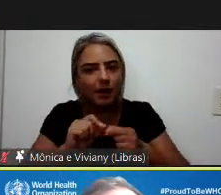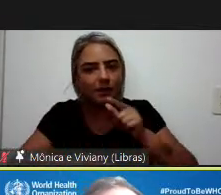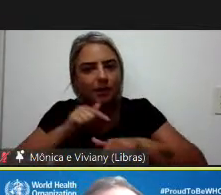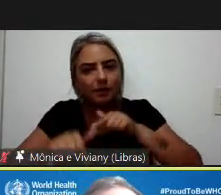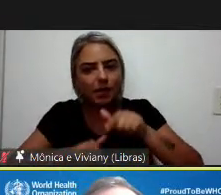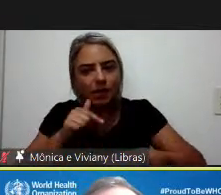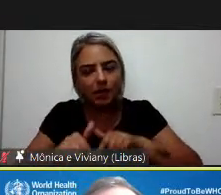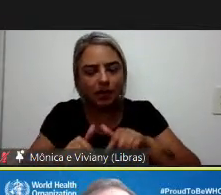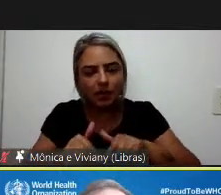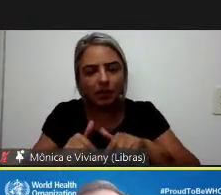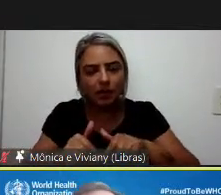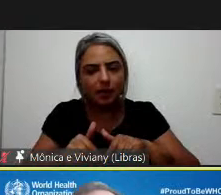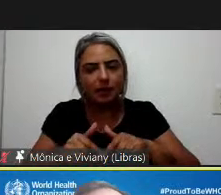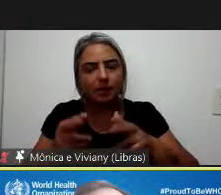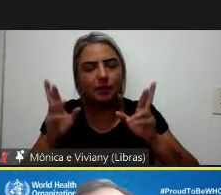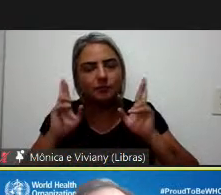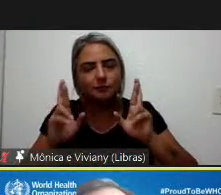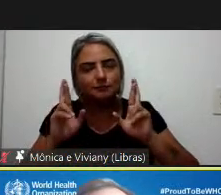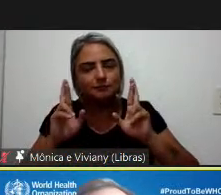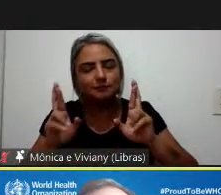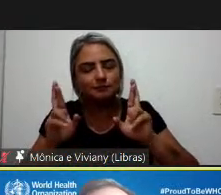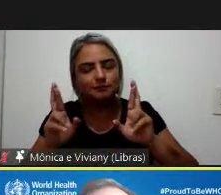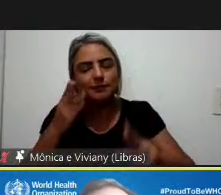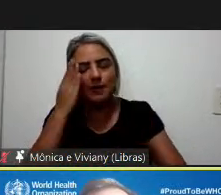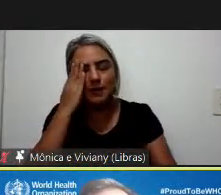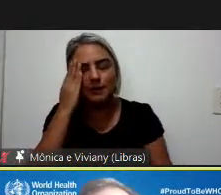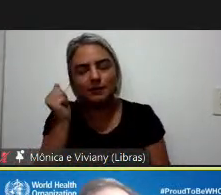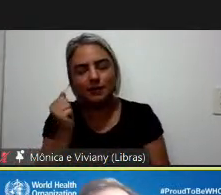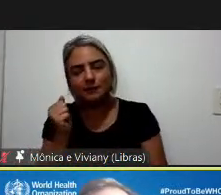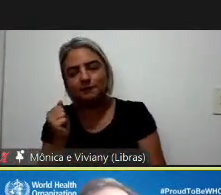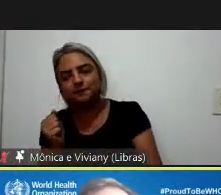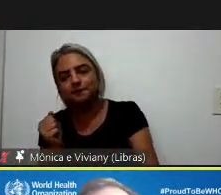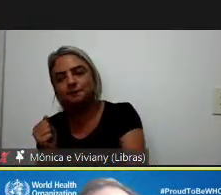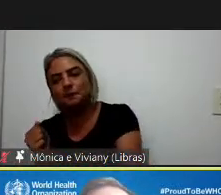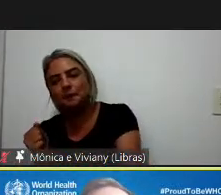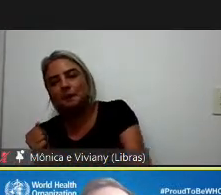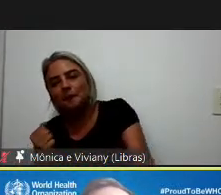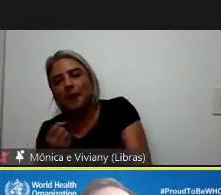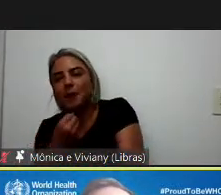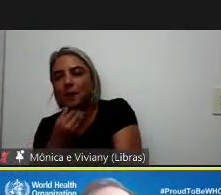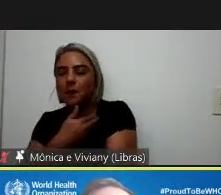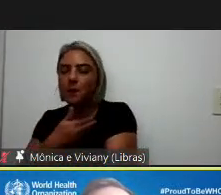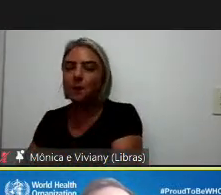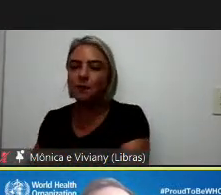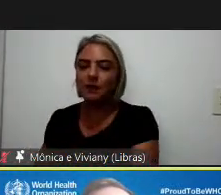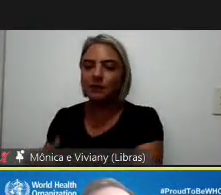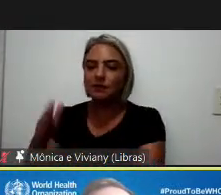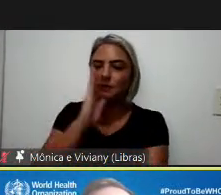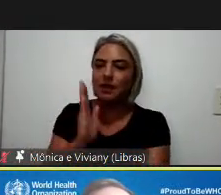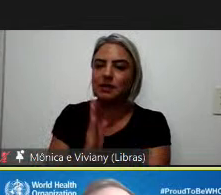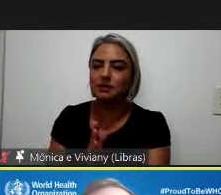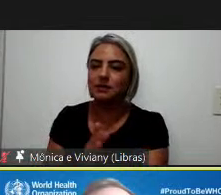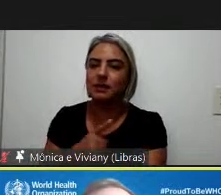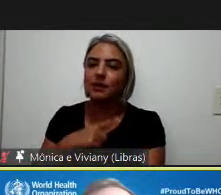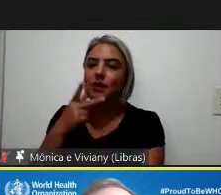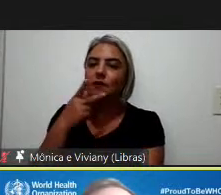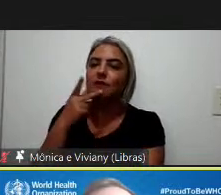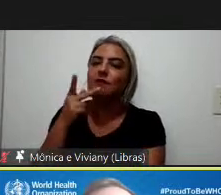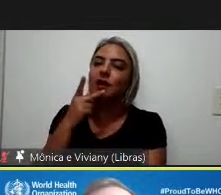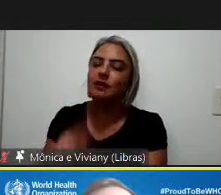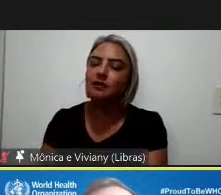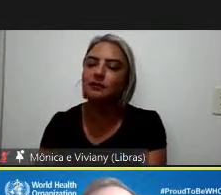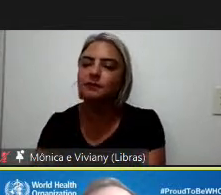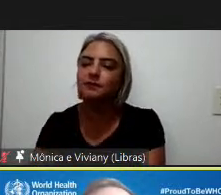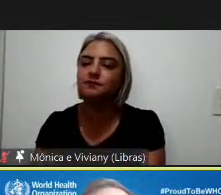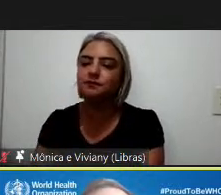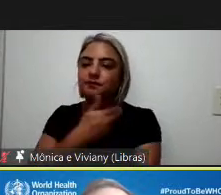and I know that with the government of Brazil, I'm really talking to a government that has